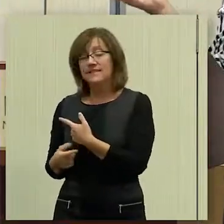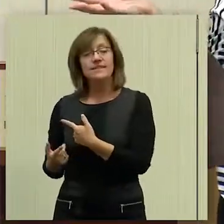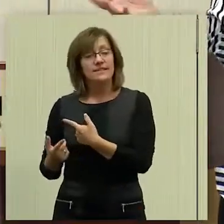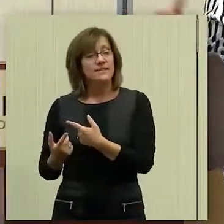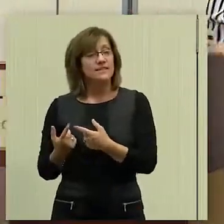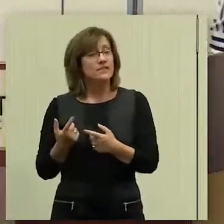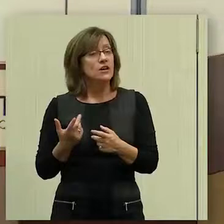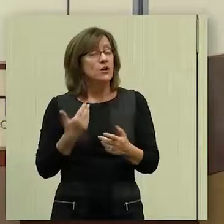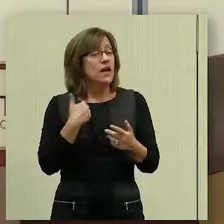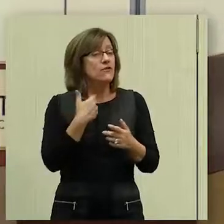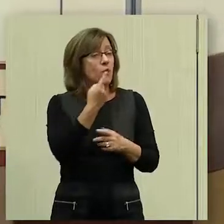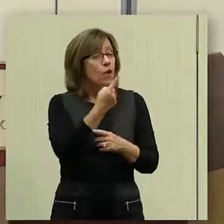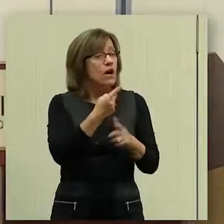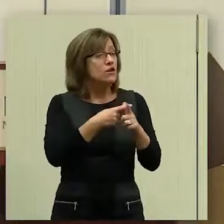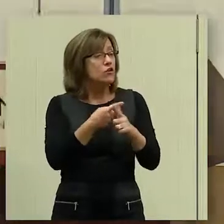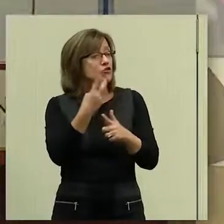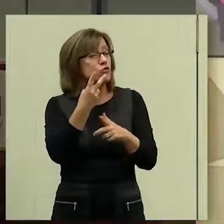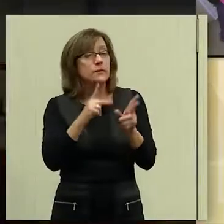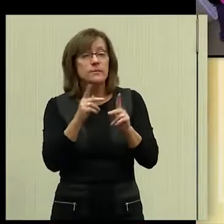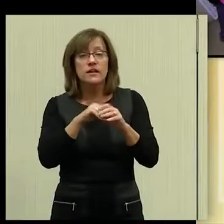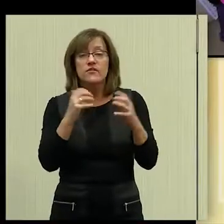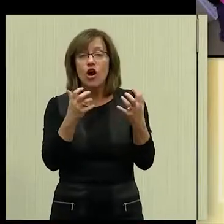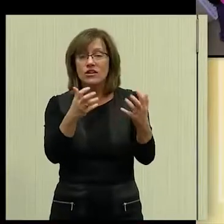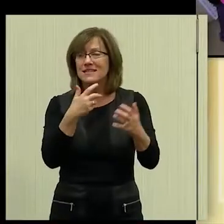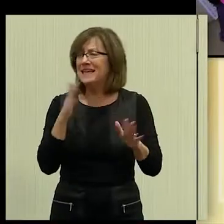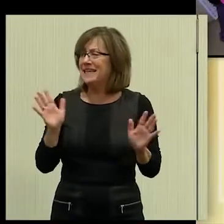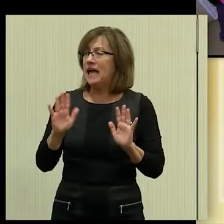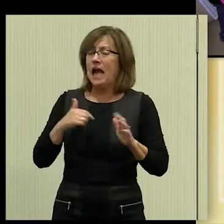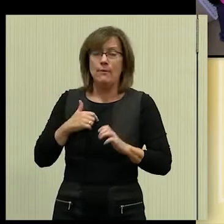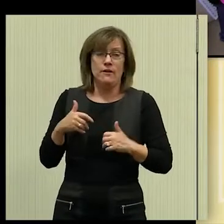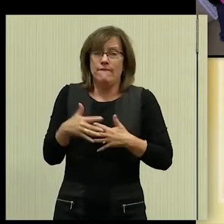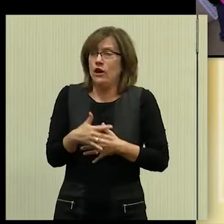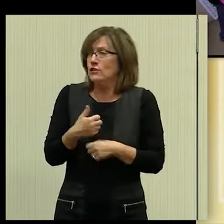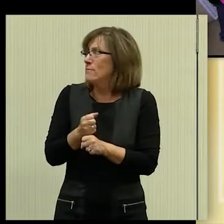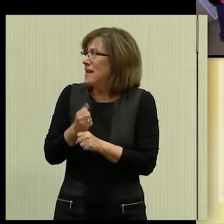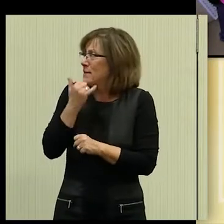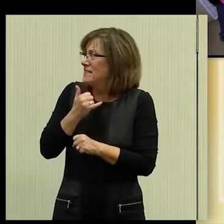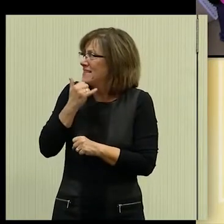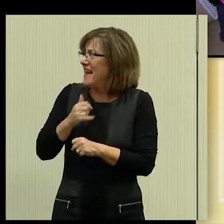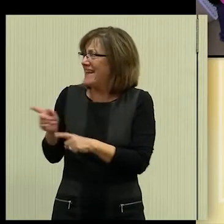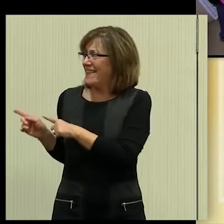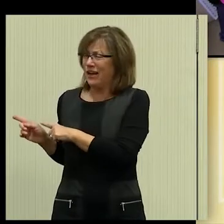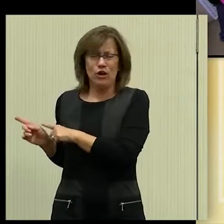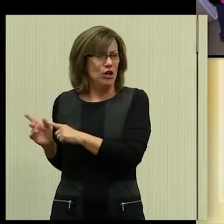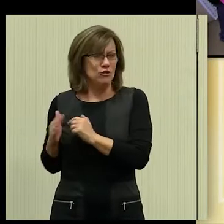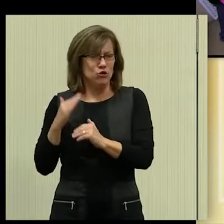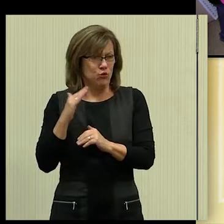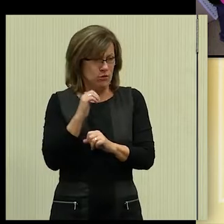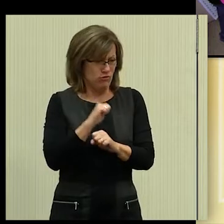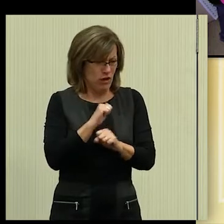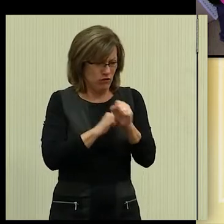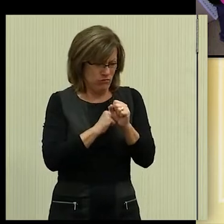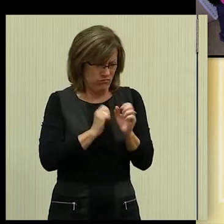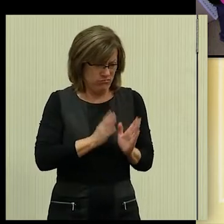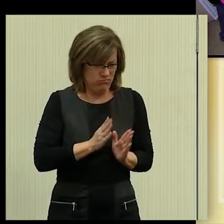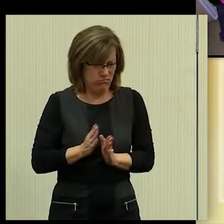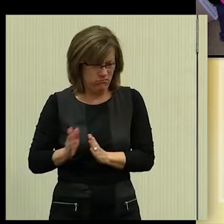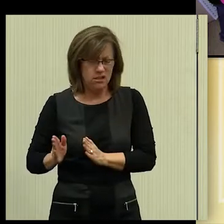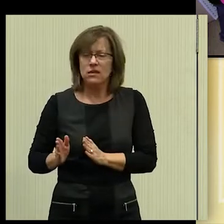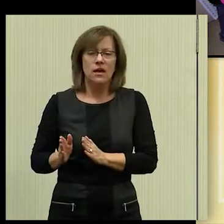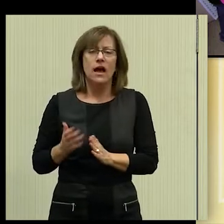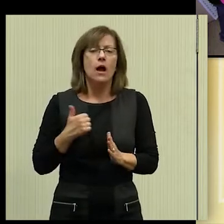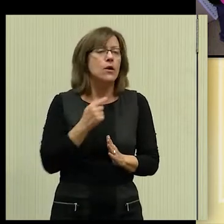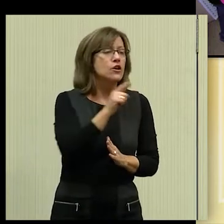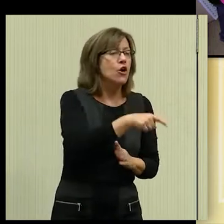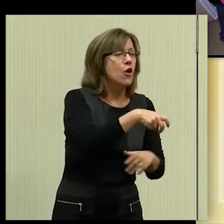one or two people in an audience that says, I would be afraid of making a mistake here. It's too structured. I want to go and do my own thing.